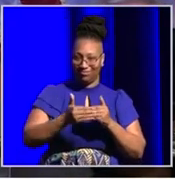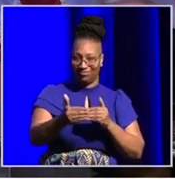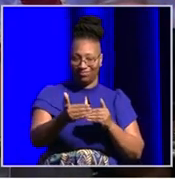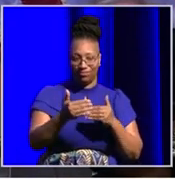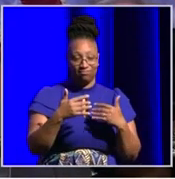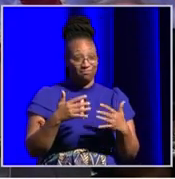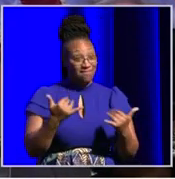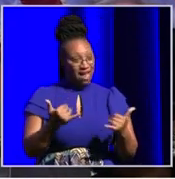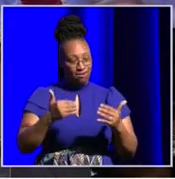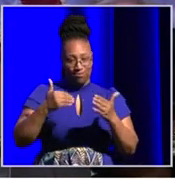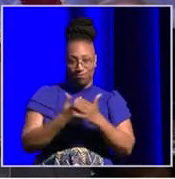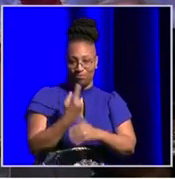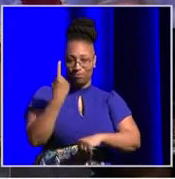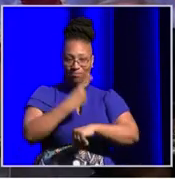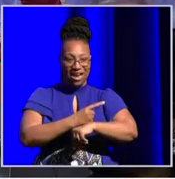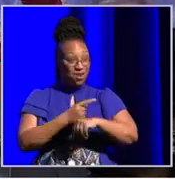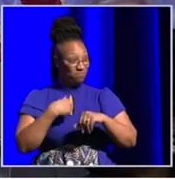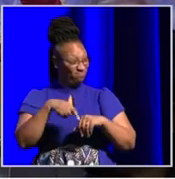DC.